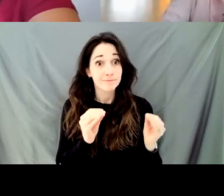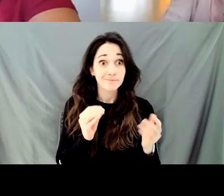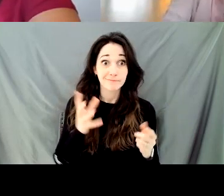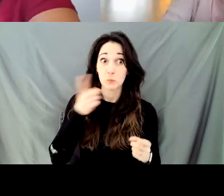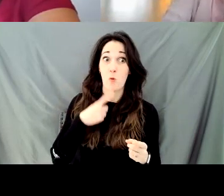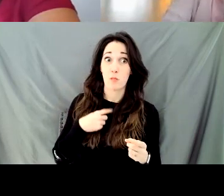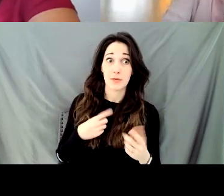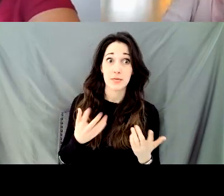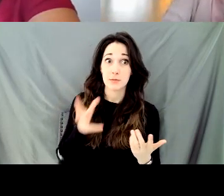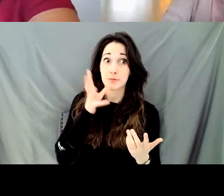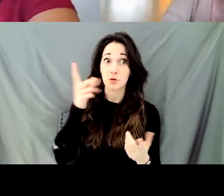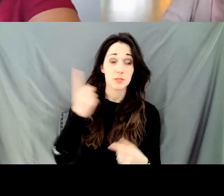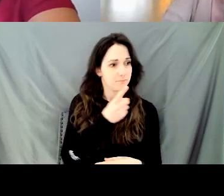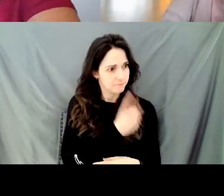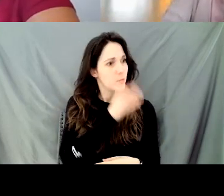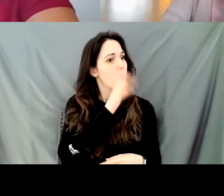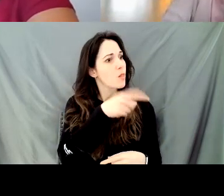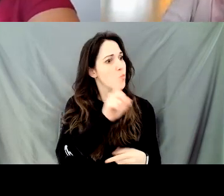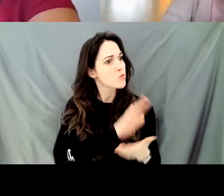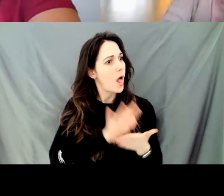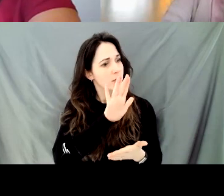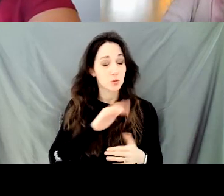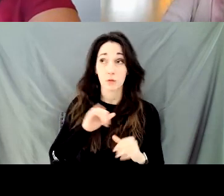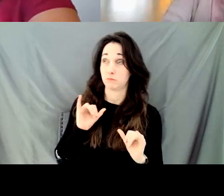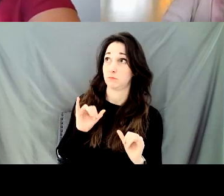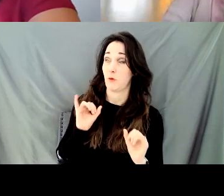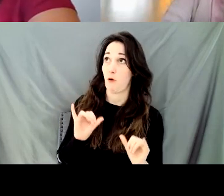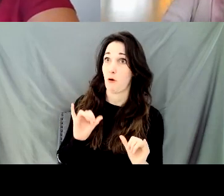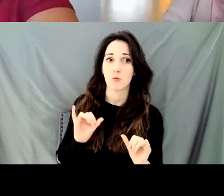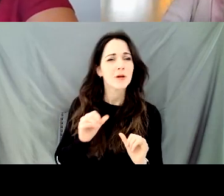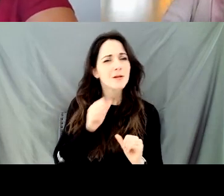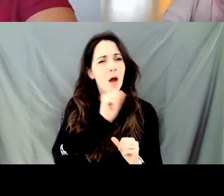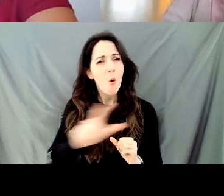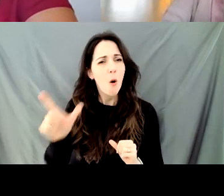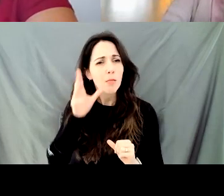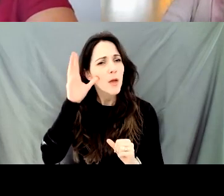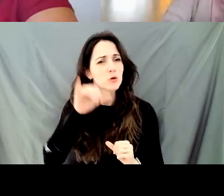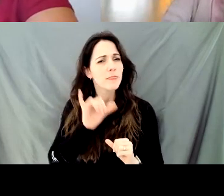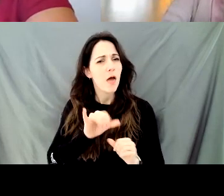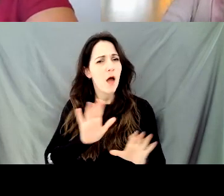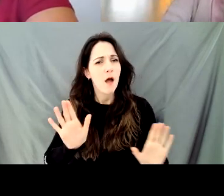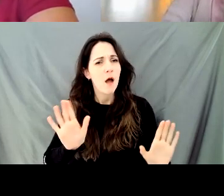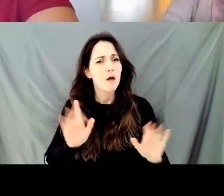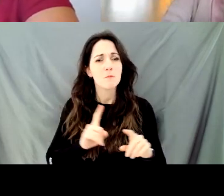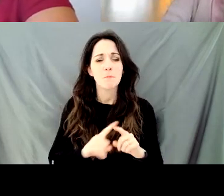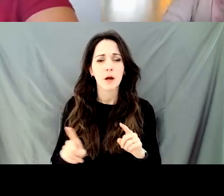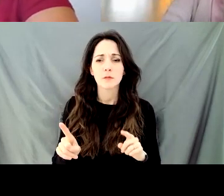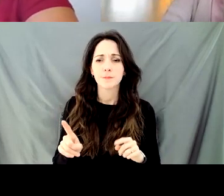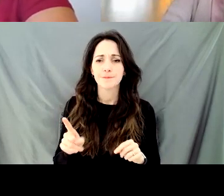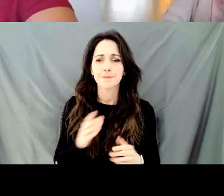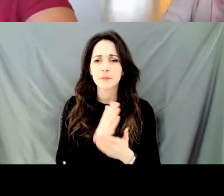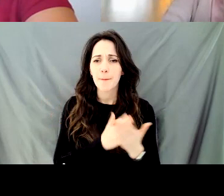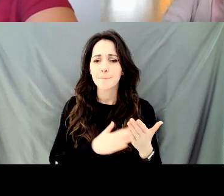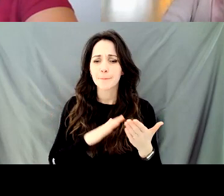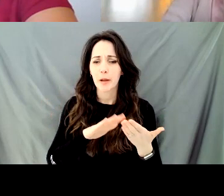every parent is like that, but I think like there is in communities like where you